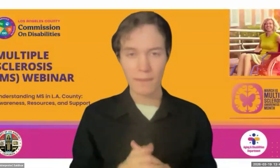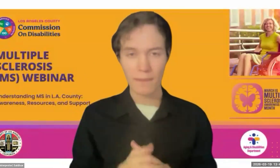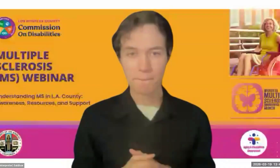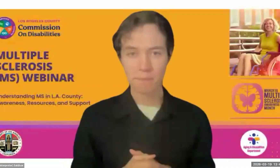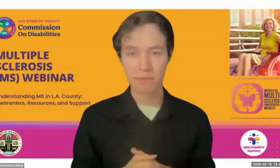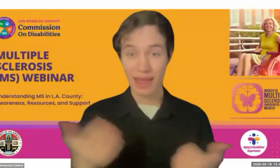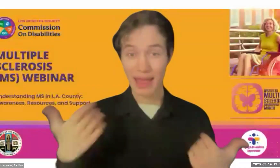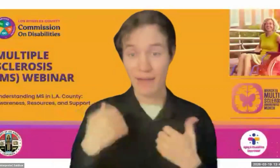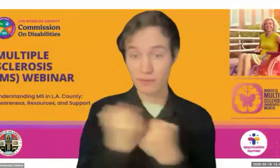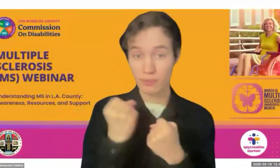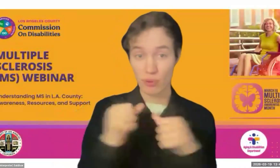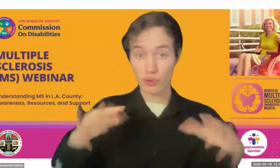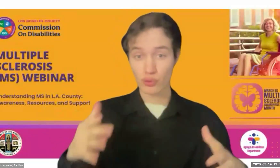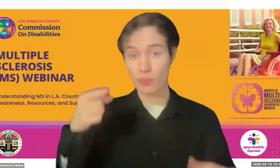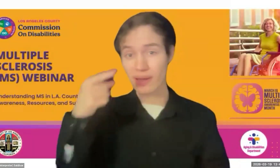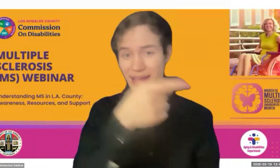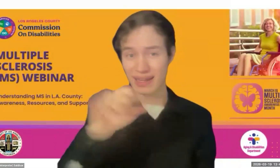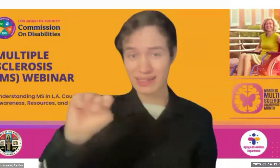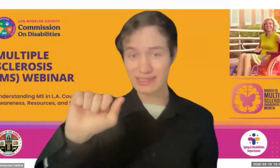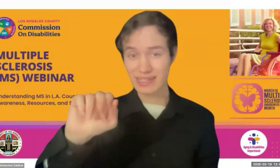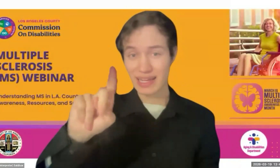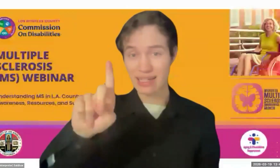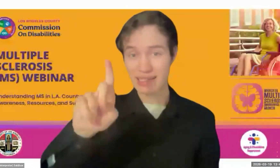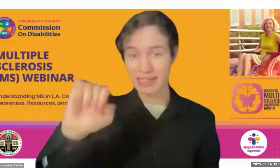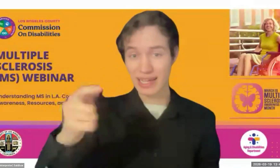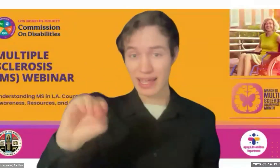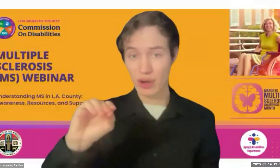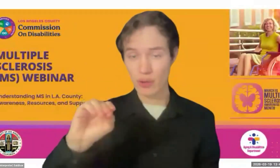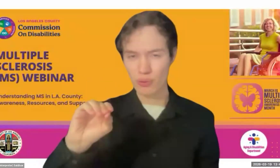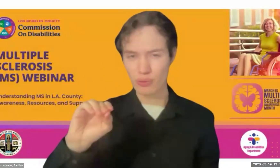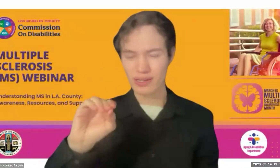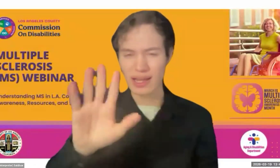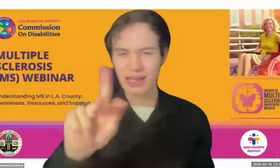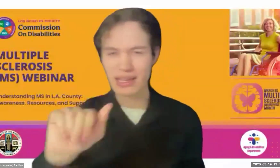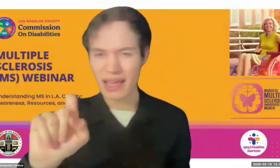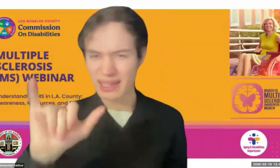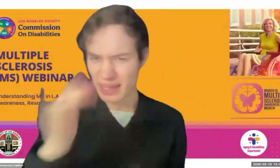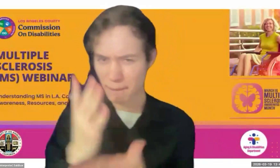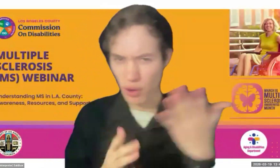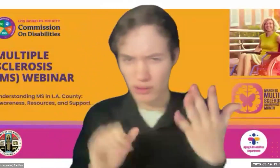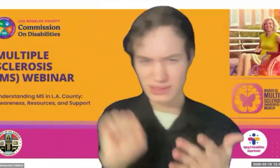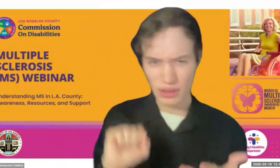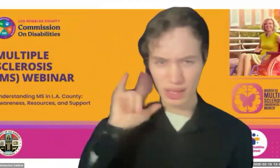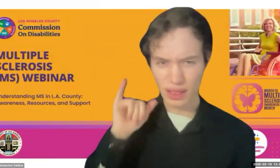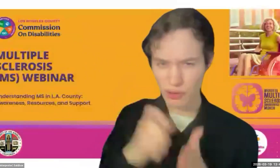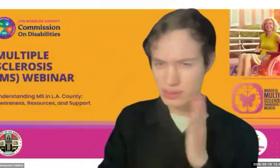a support group in San Diego? Probably, I know, Kate, is that part of the Southern California